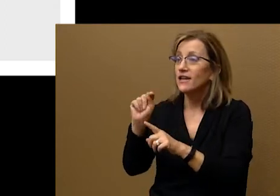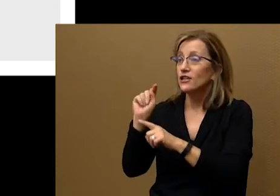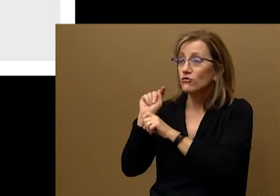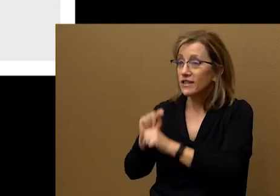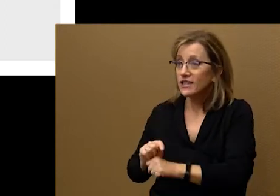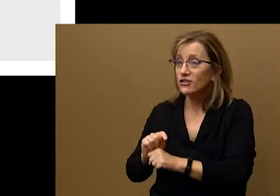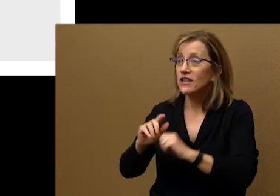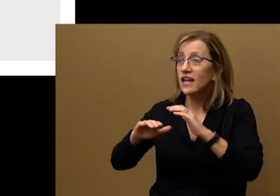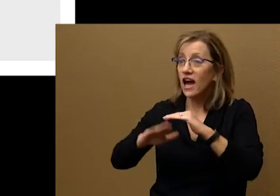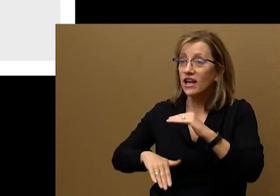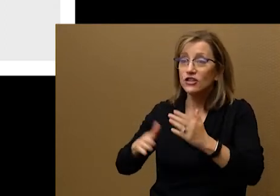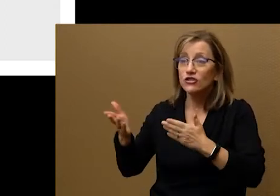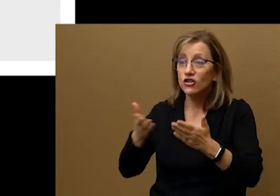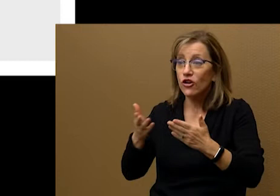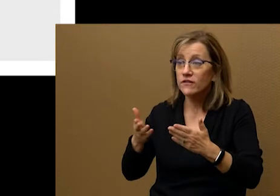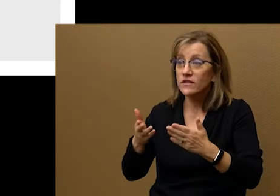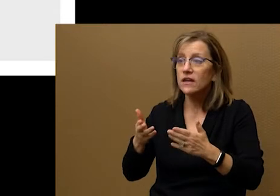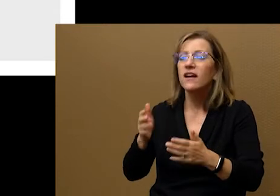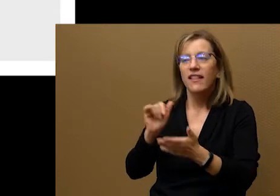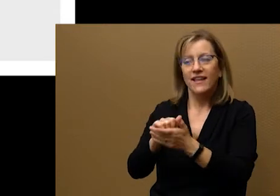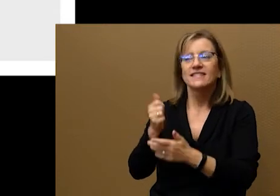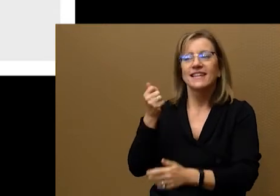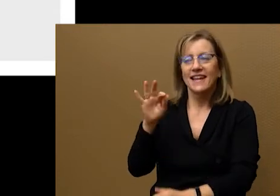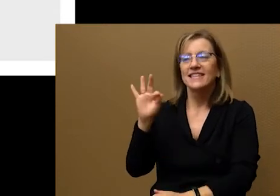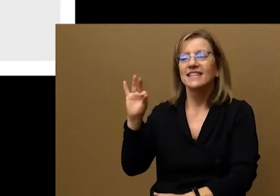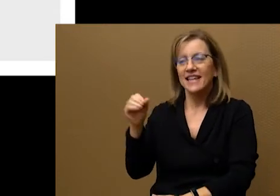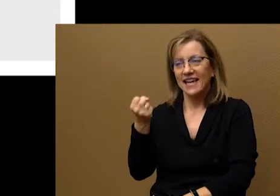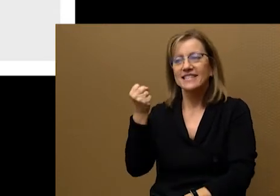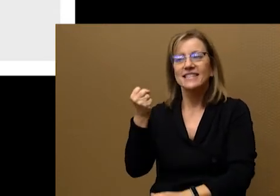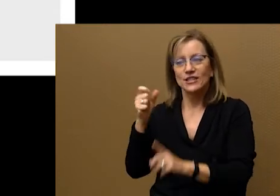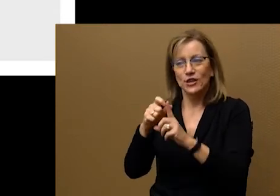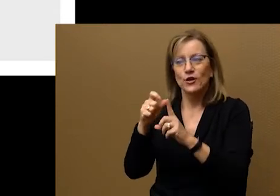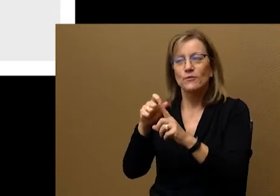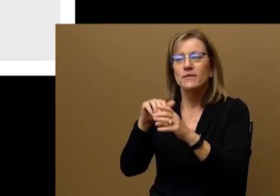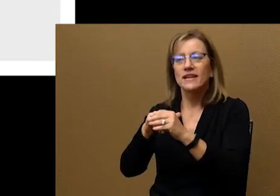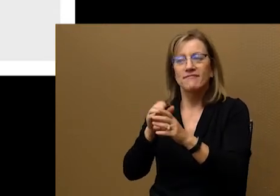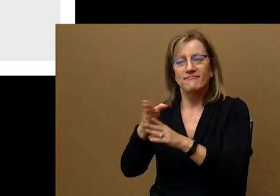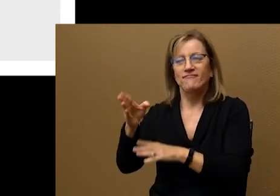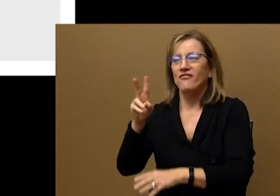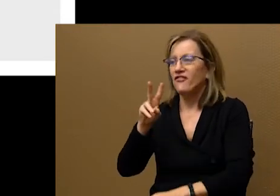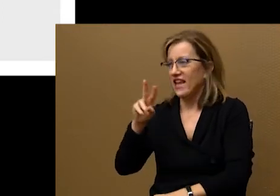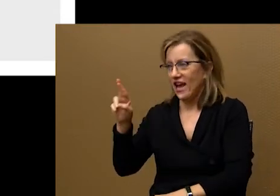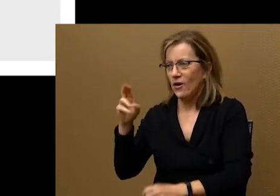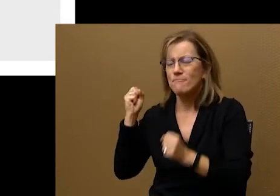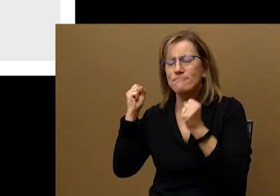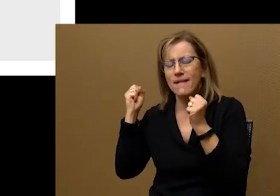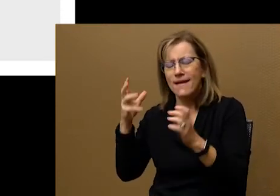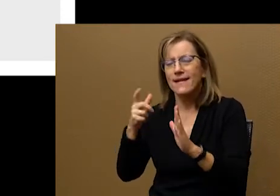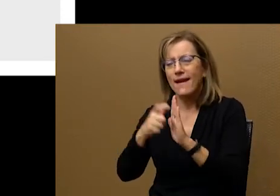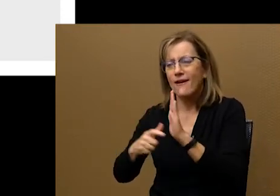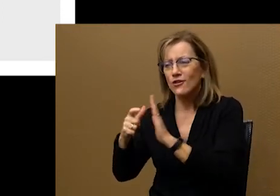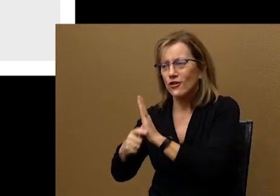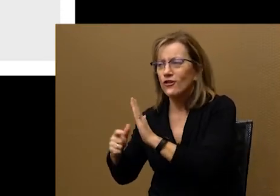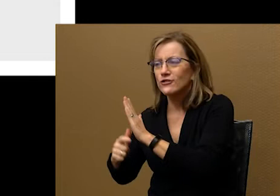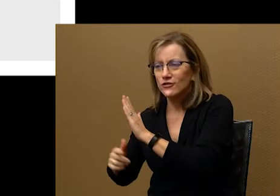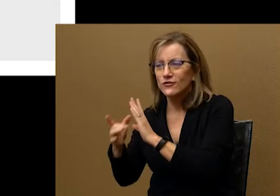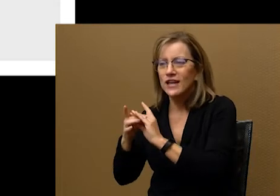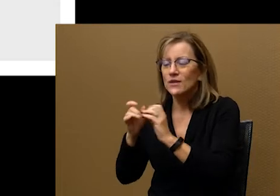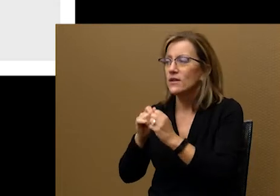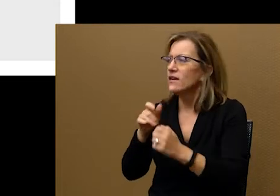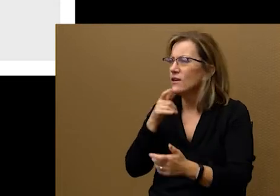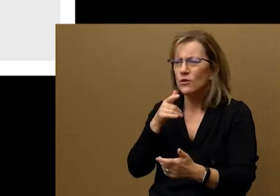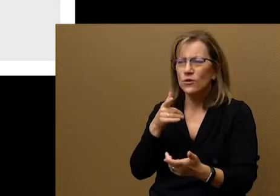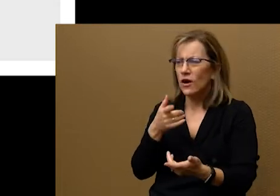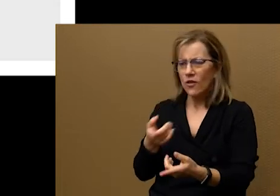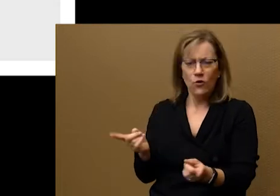term? Traditionally underserved? That's a 1990s term in the VR field. There are lots of articles about